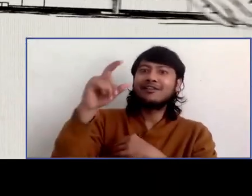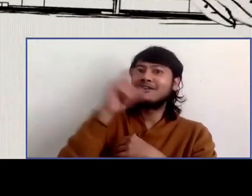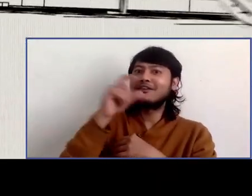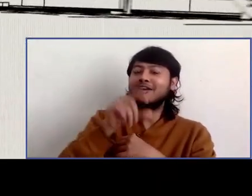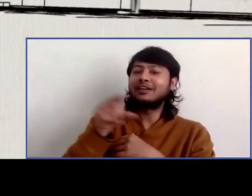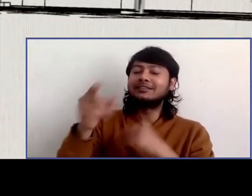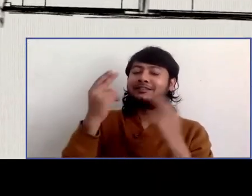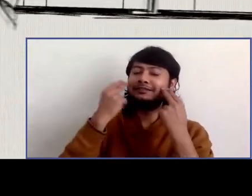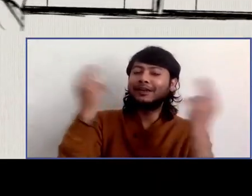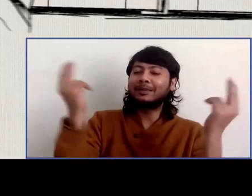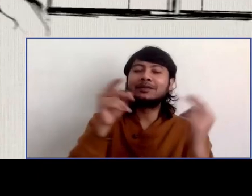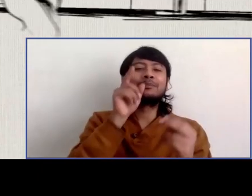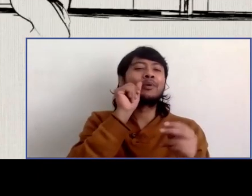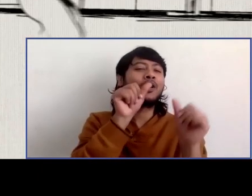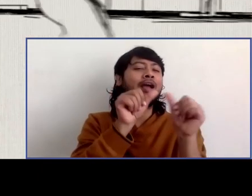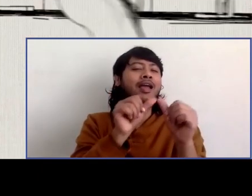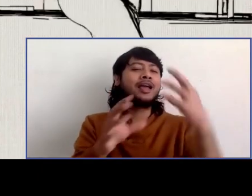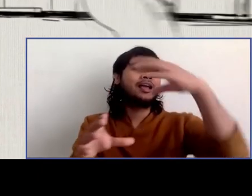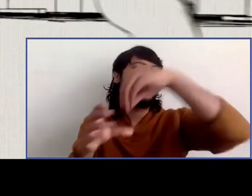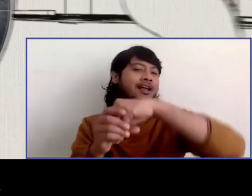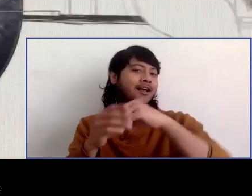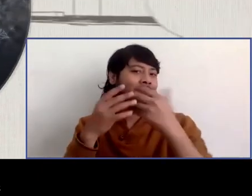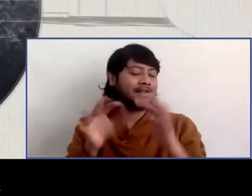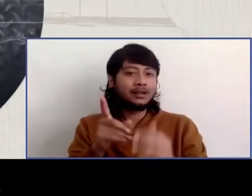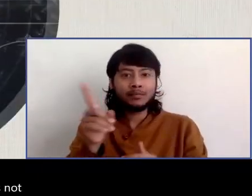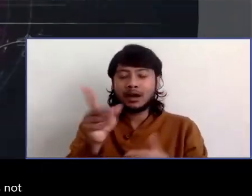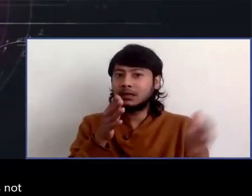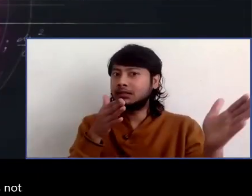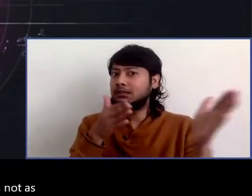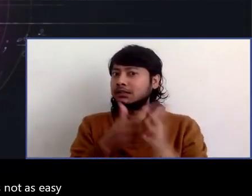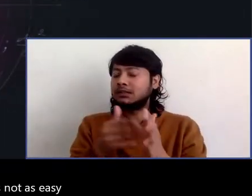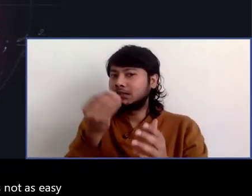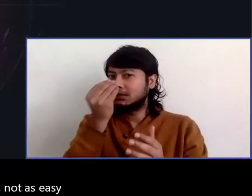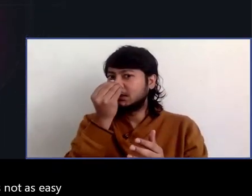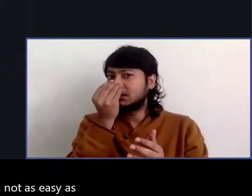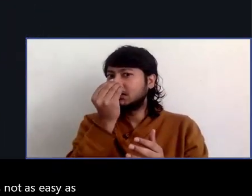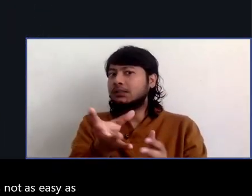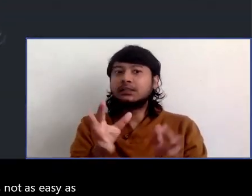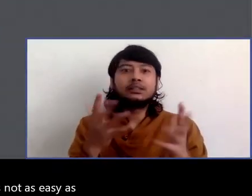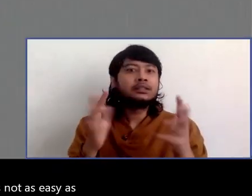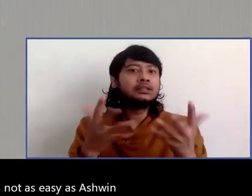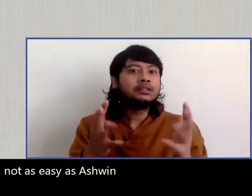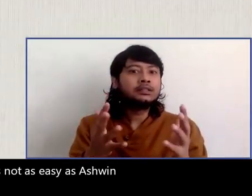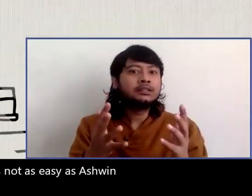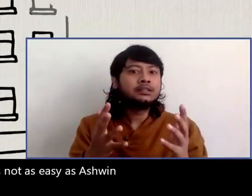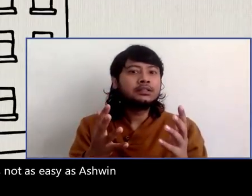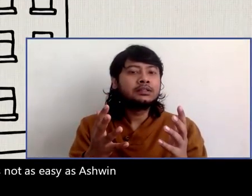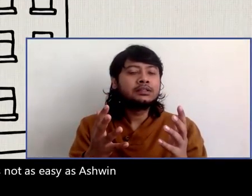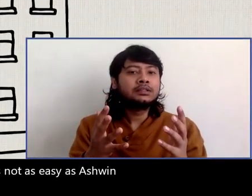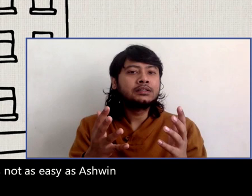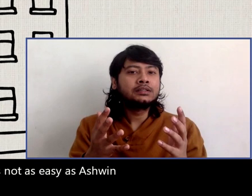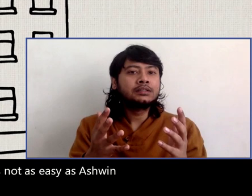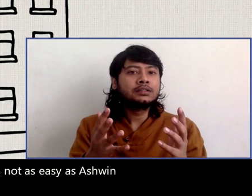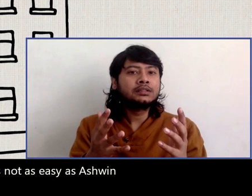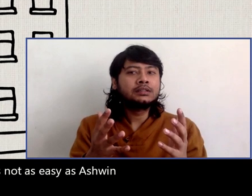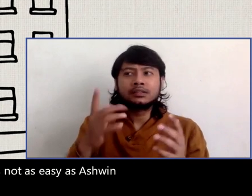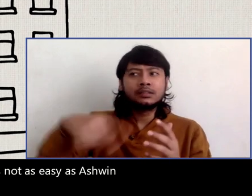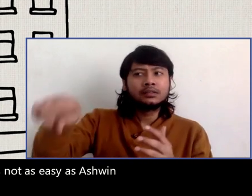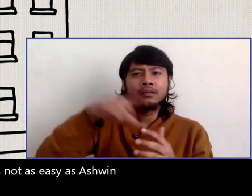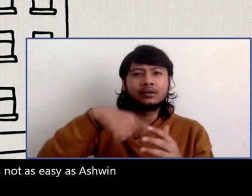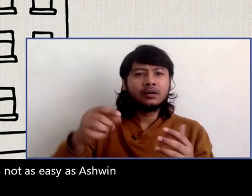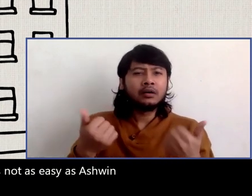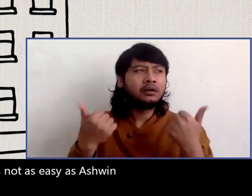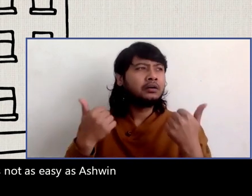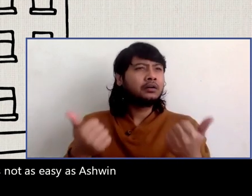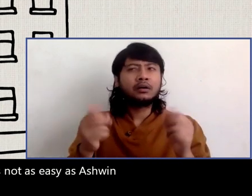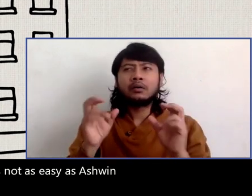college. But it was not as easy as Ashwin thought it would be. What was simple for others was so complex